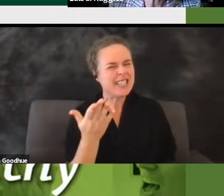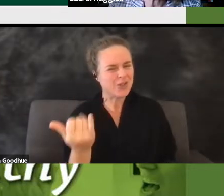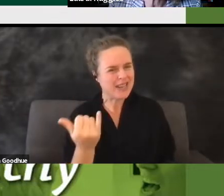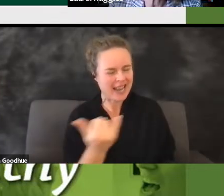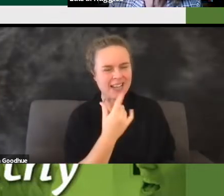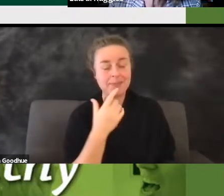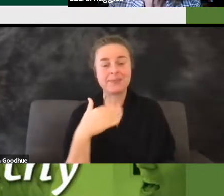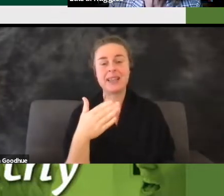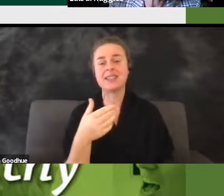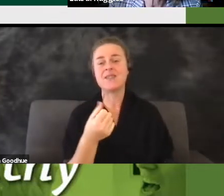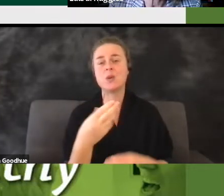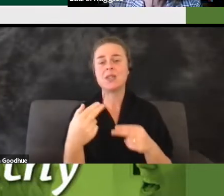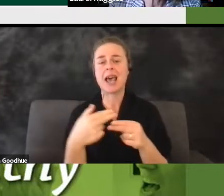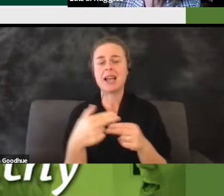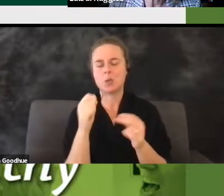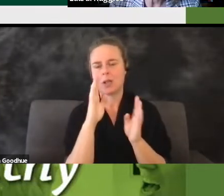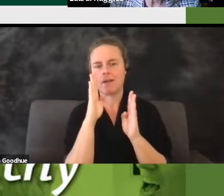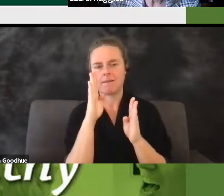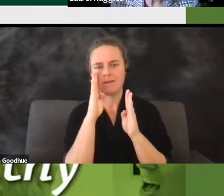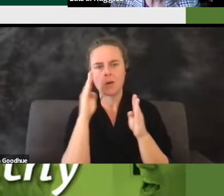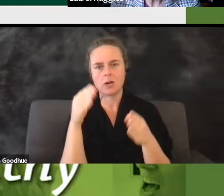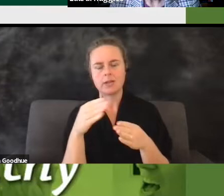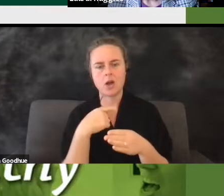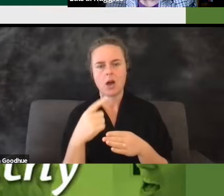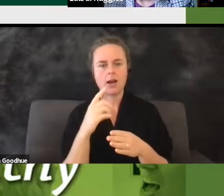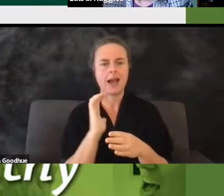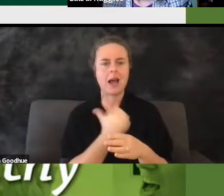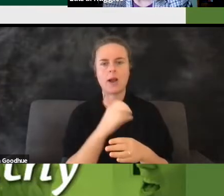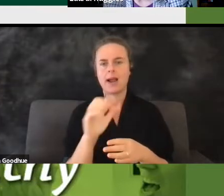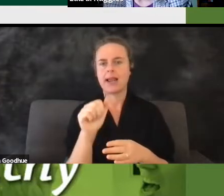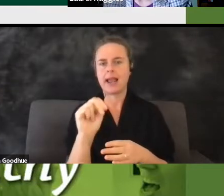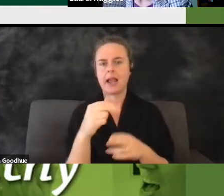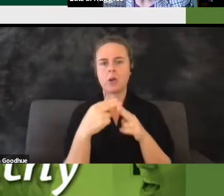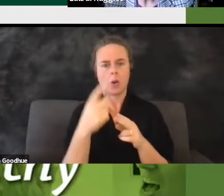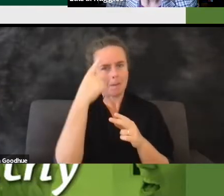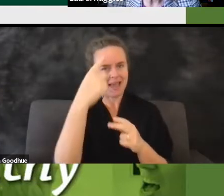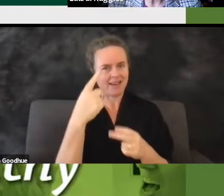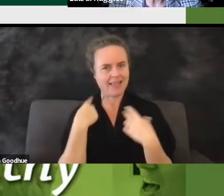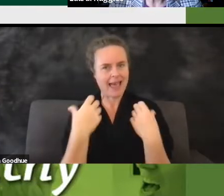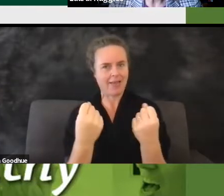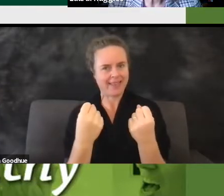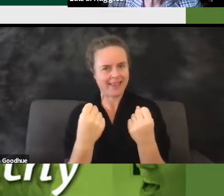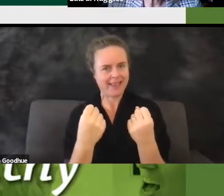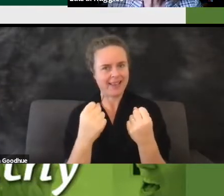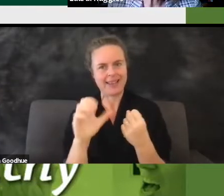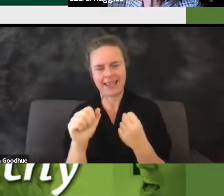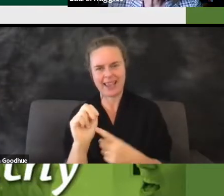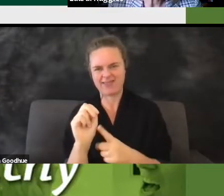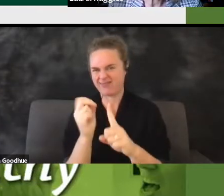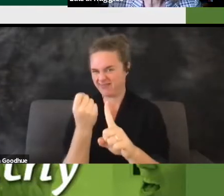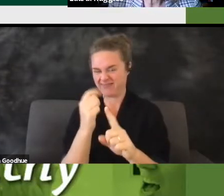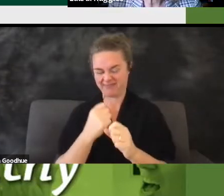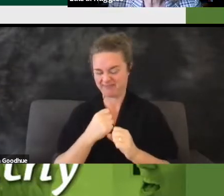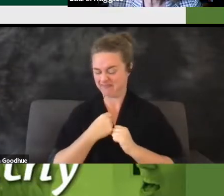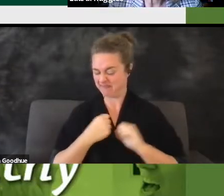next few slides to focus on our mentally healthy CAN. In full disclosure, I am not on the mentally healthy CAN,